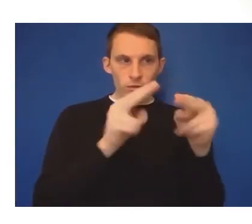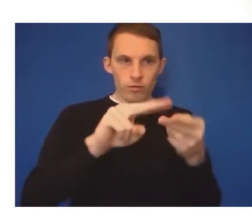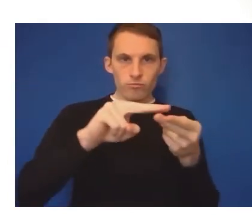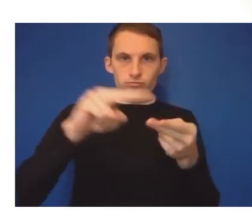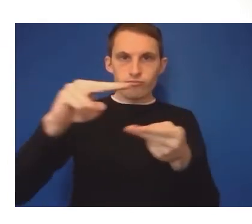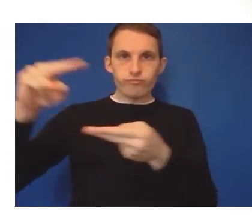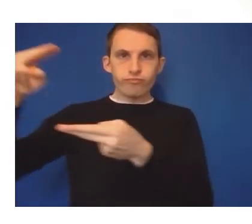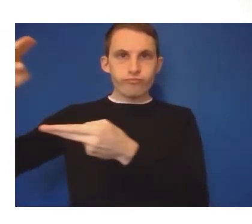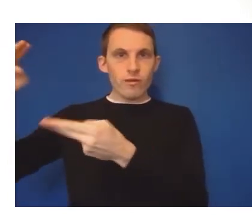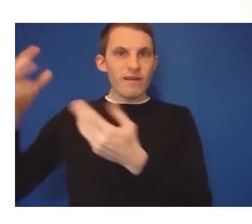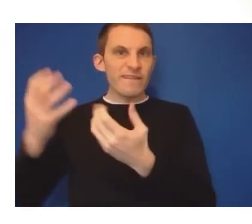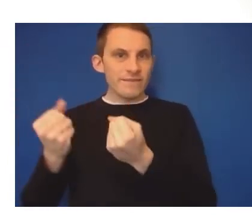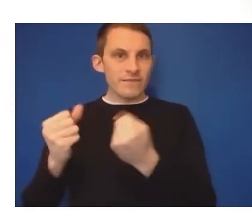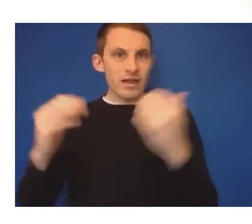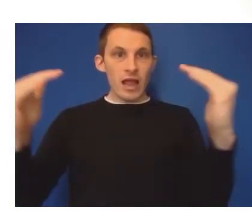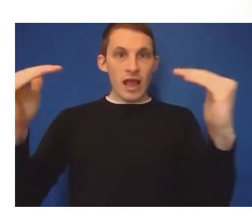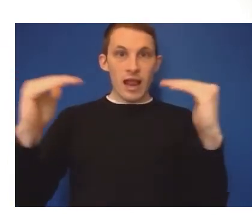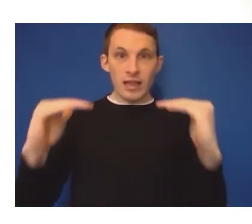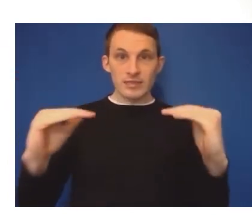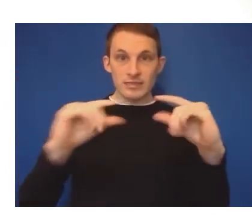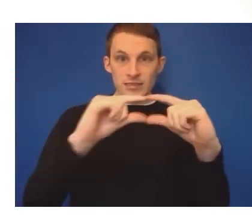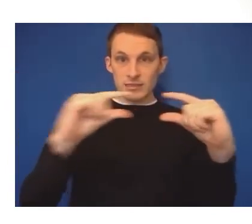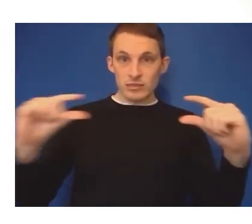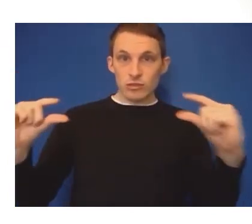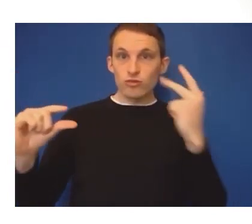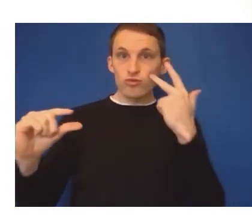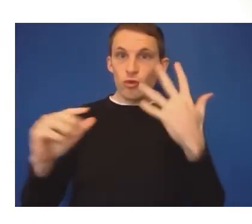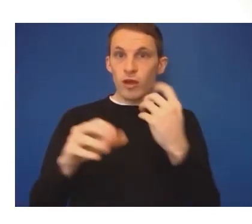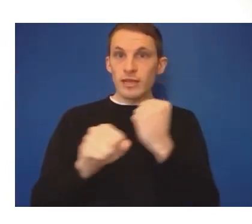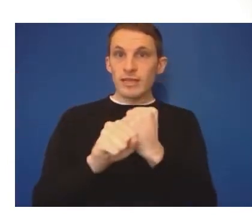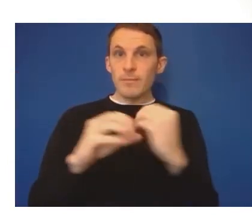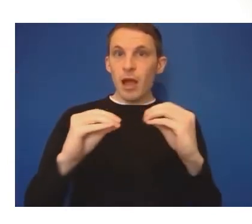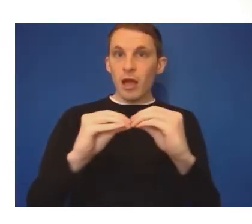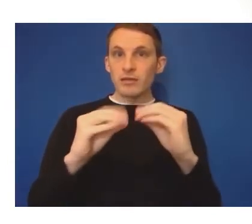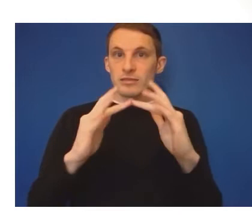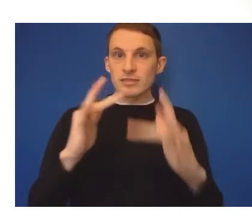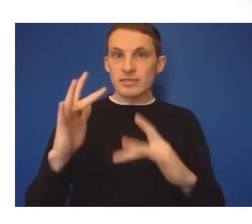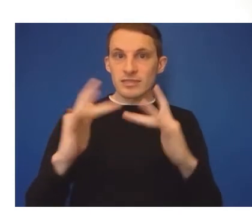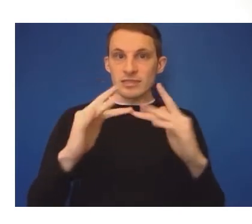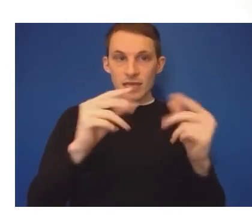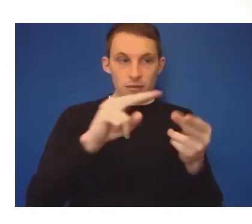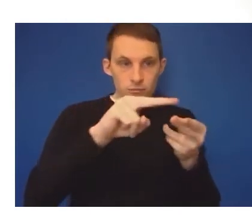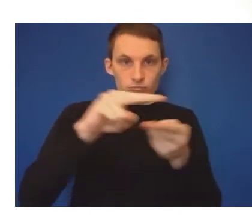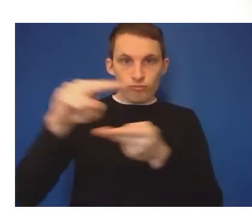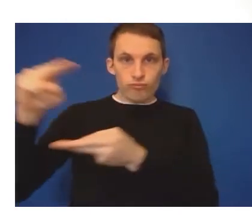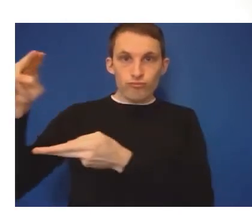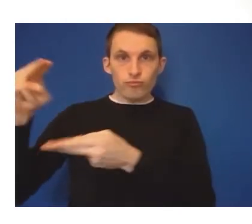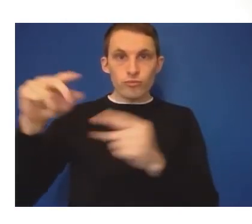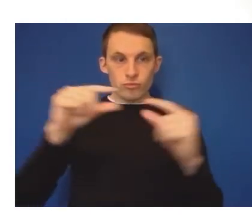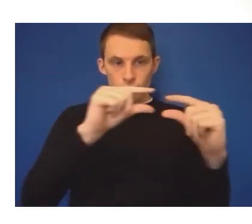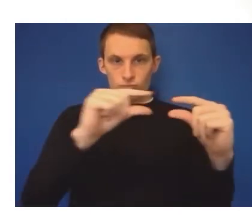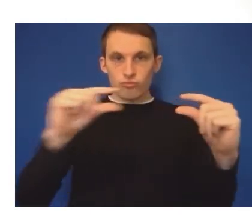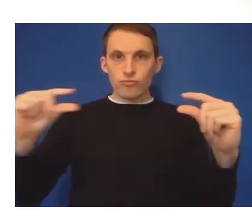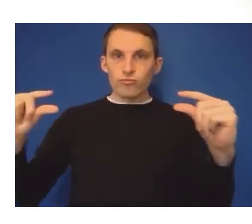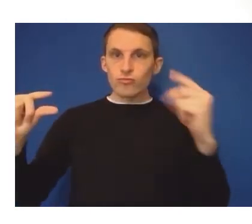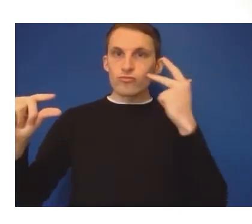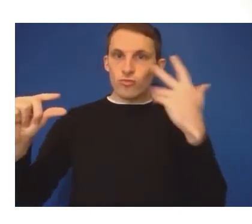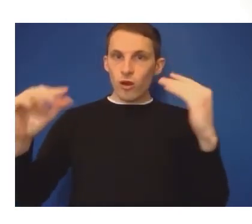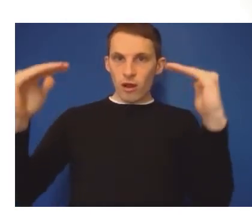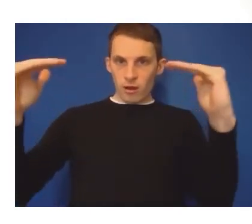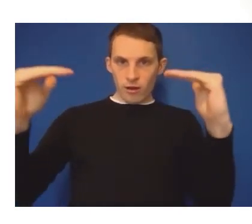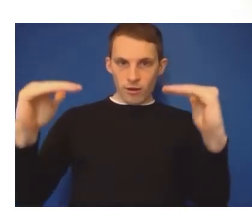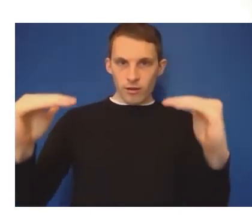next row talks about the number of gigabytes of data you have included, and so on. There still are some confusing things in